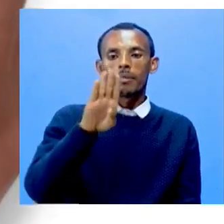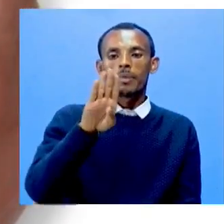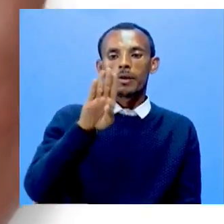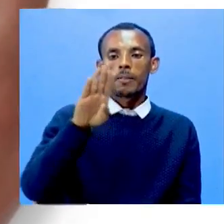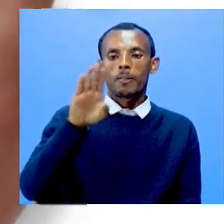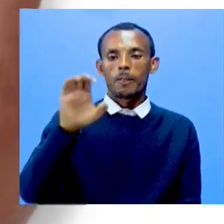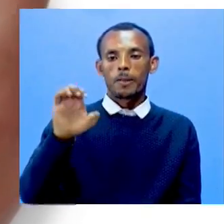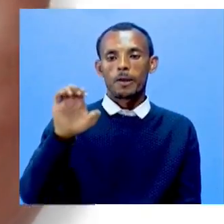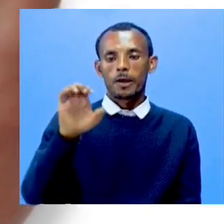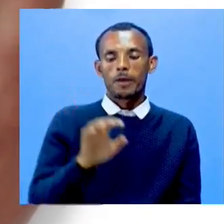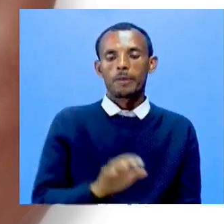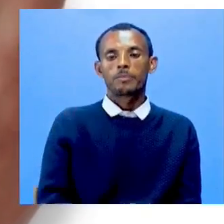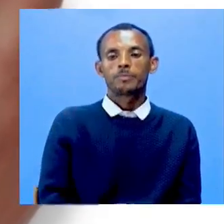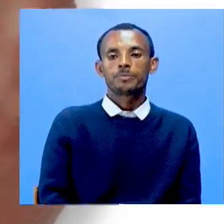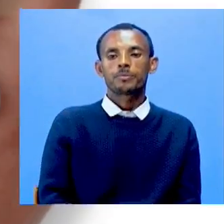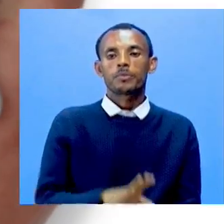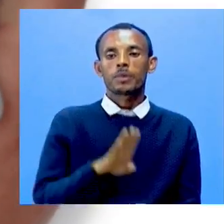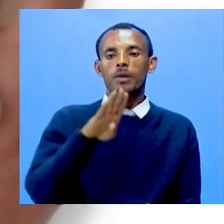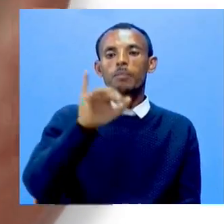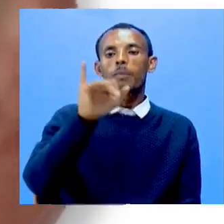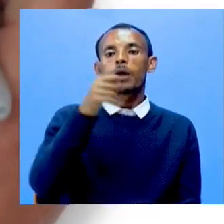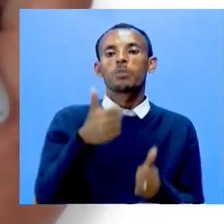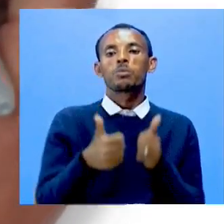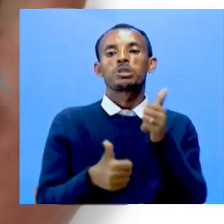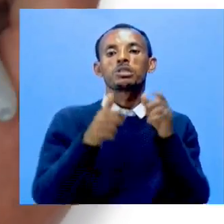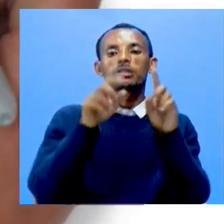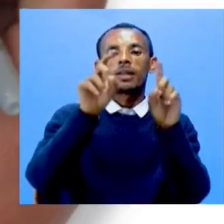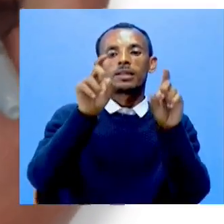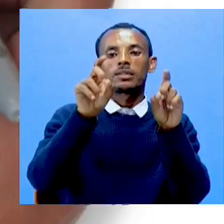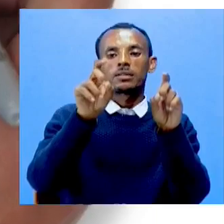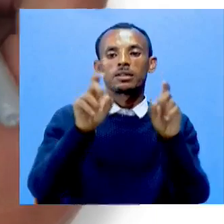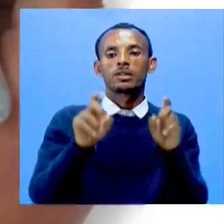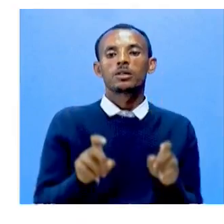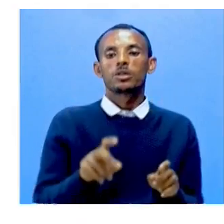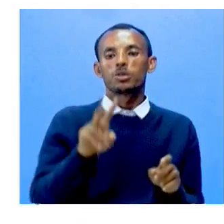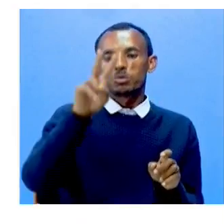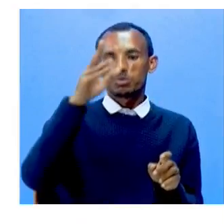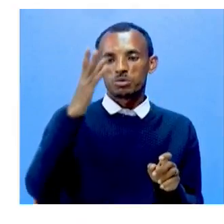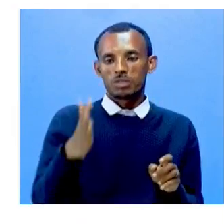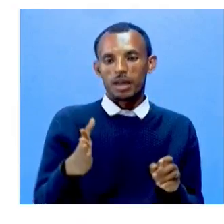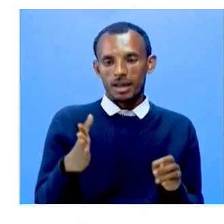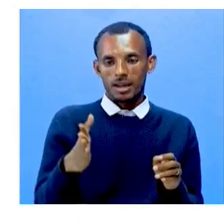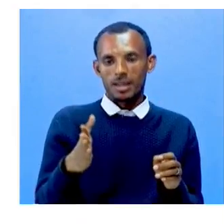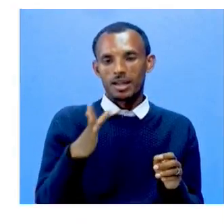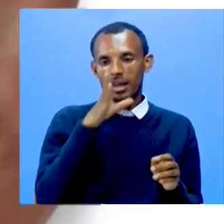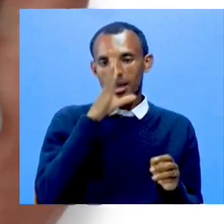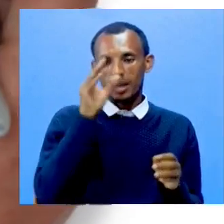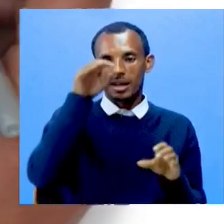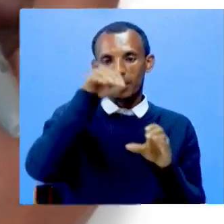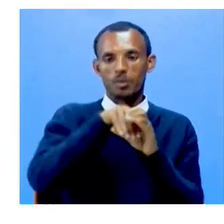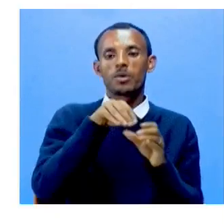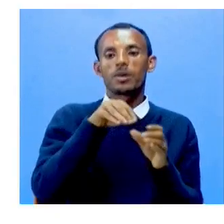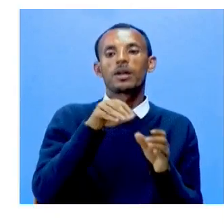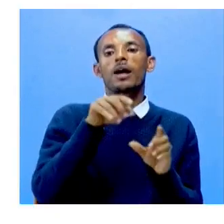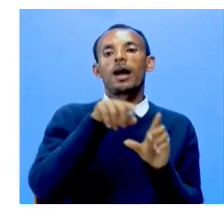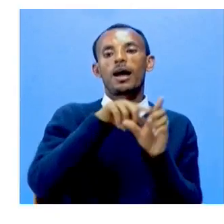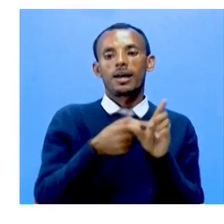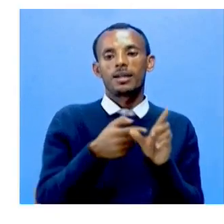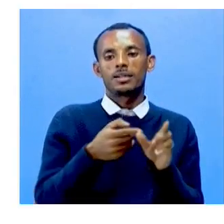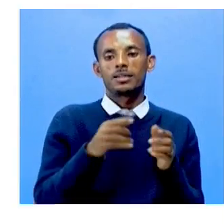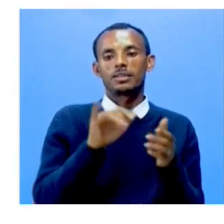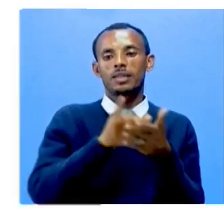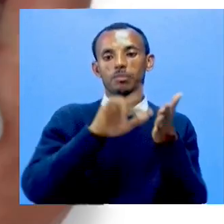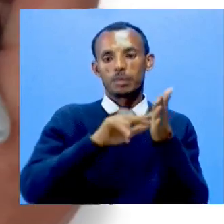FBE. By which test? Two sides and include angle. That is side angle